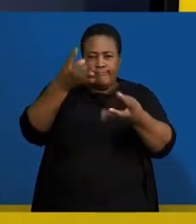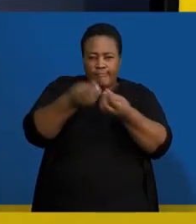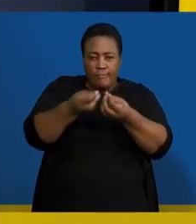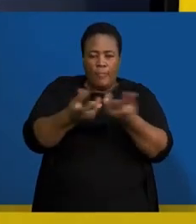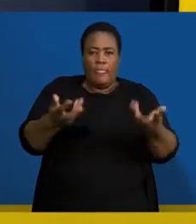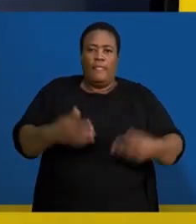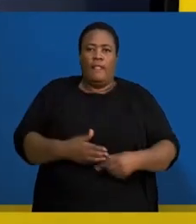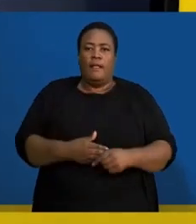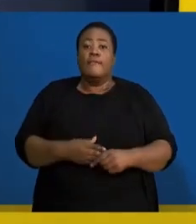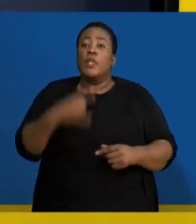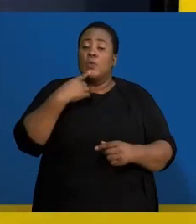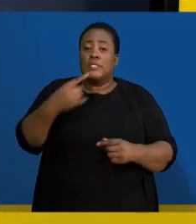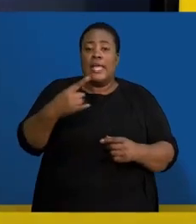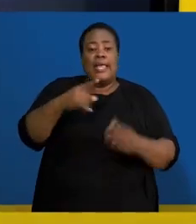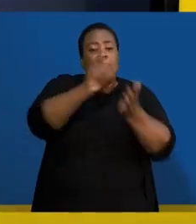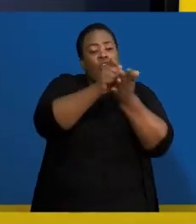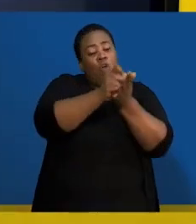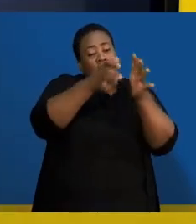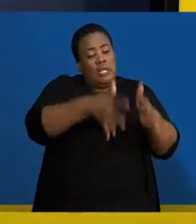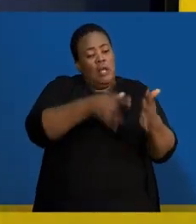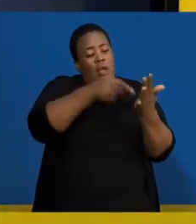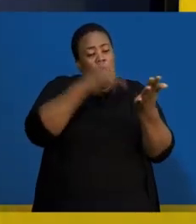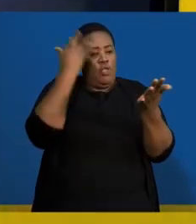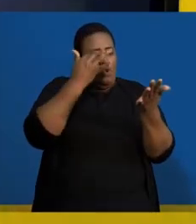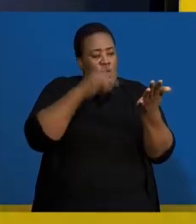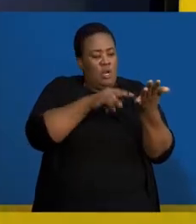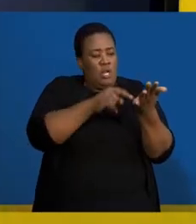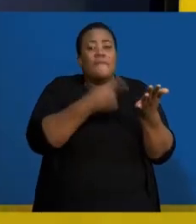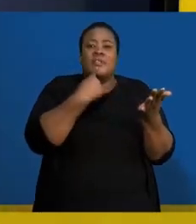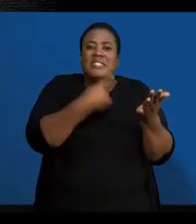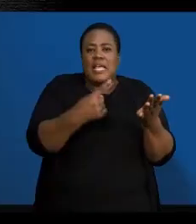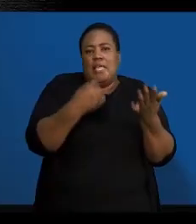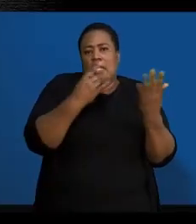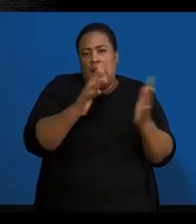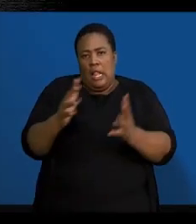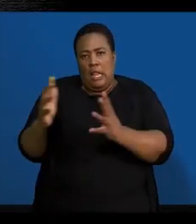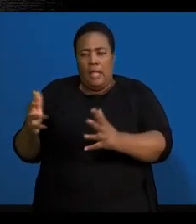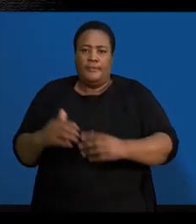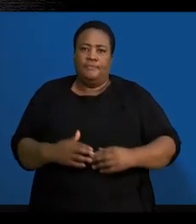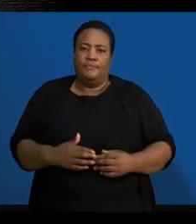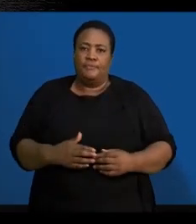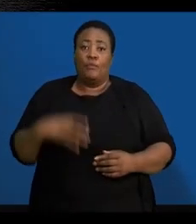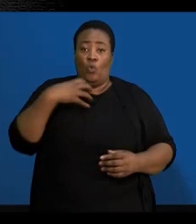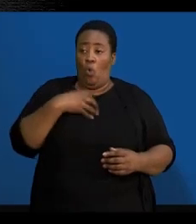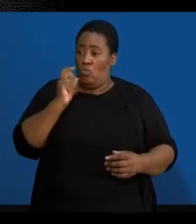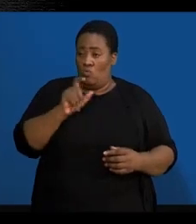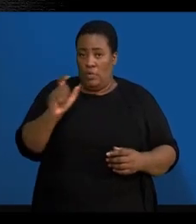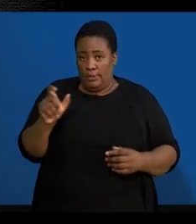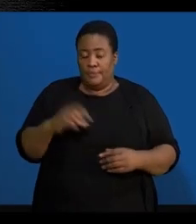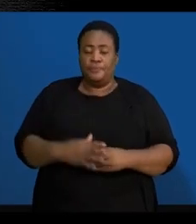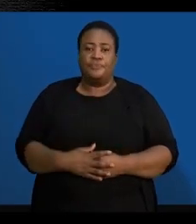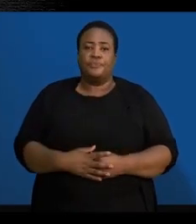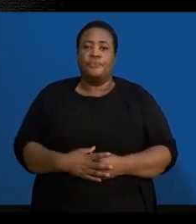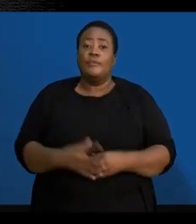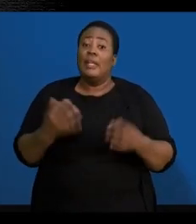is what the writer, the author of this source was trying to say. Okay. And then when you're evaluating, now